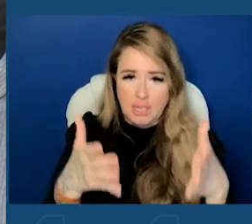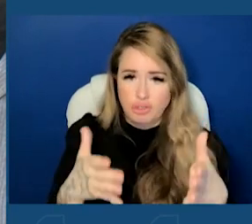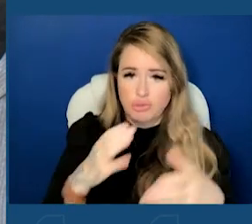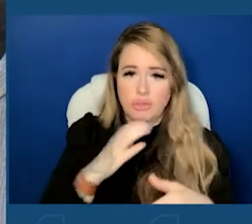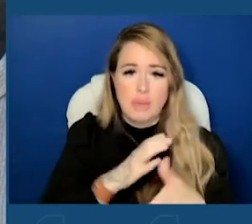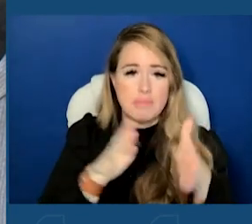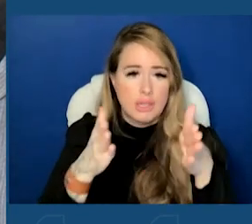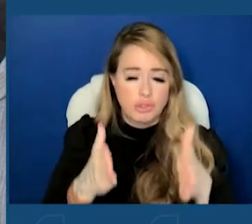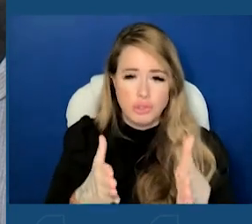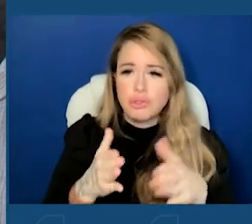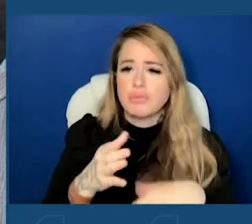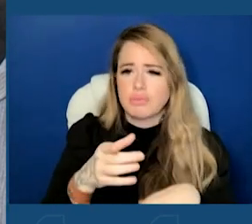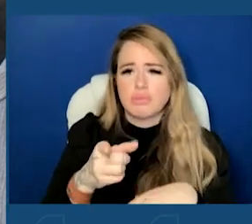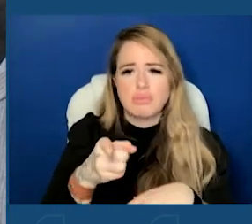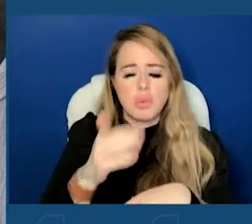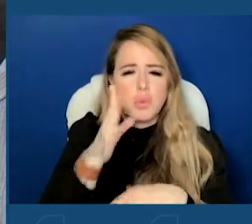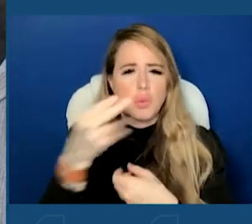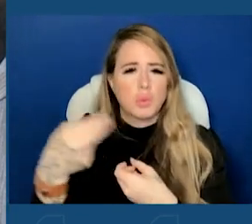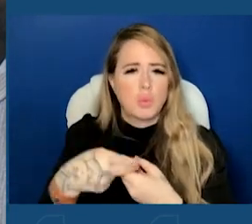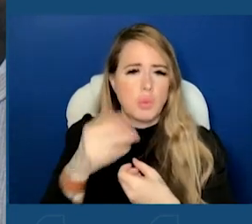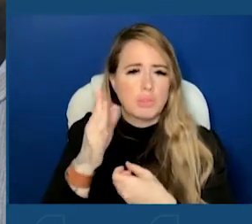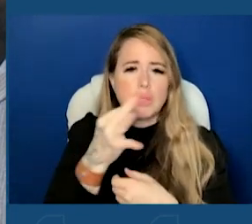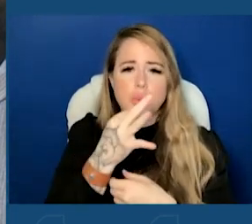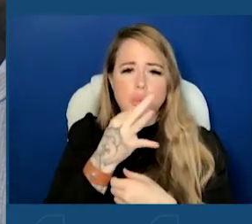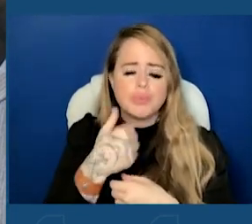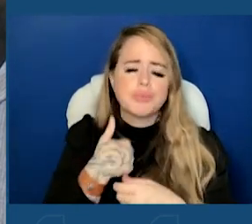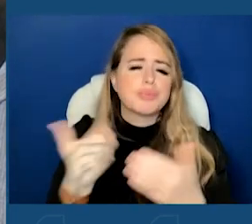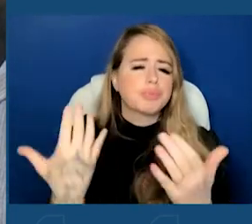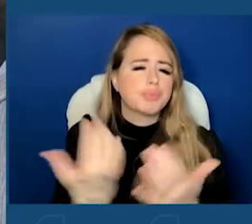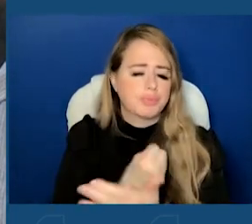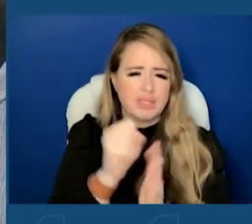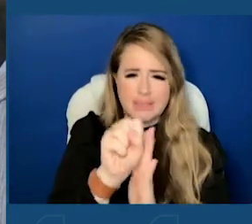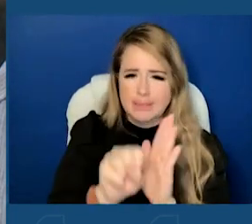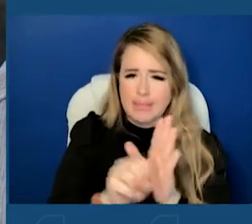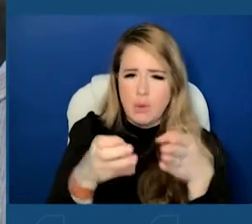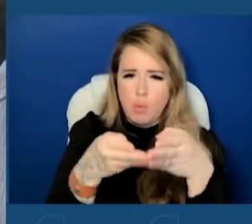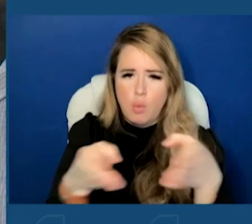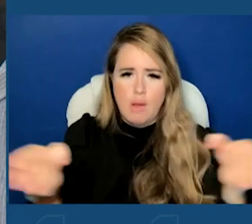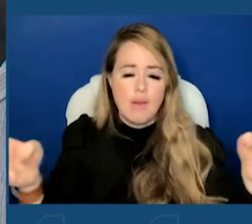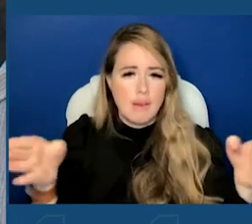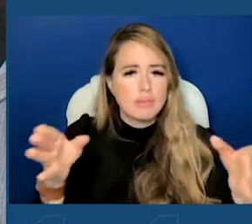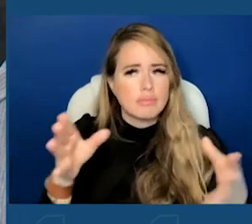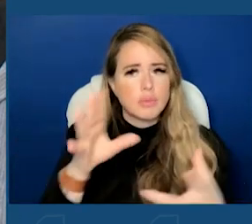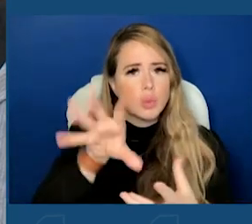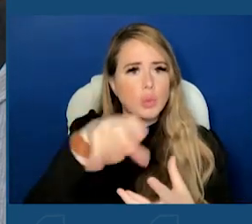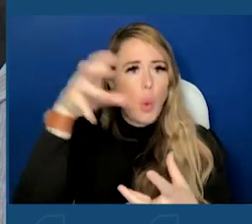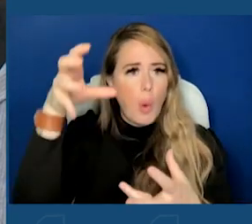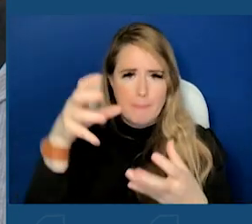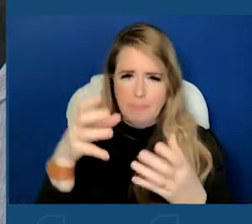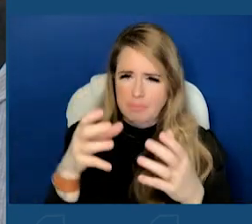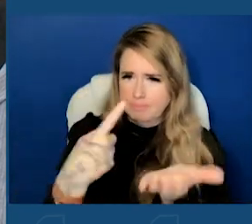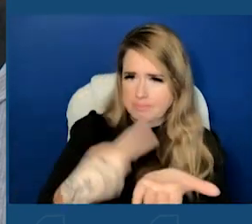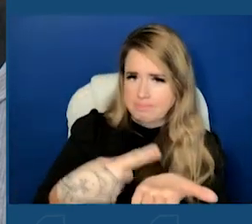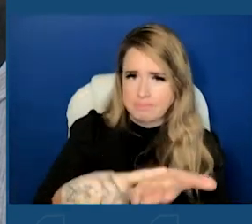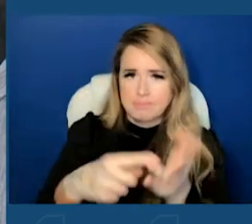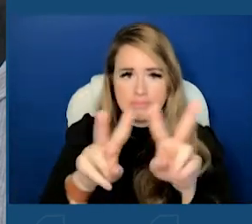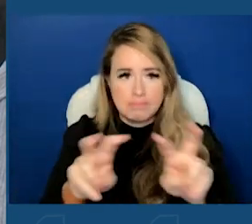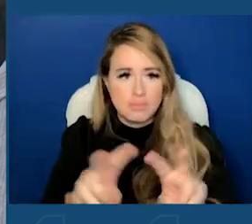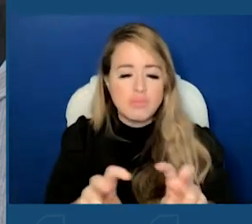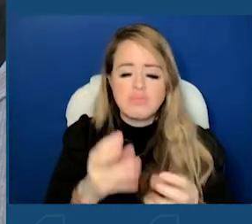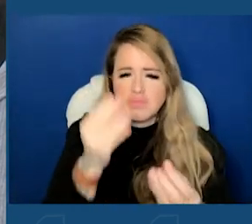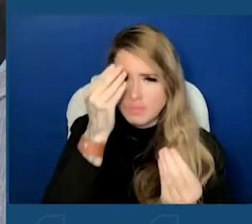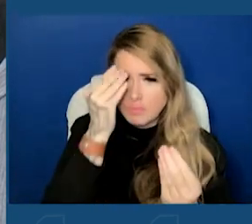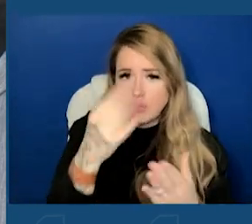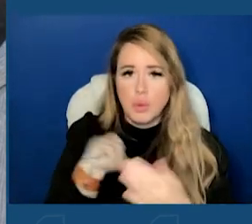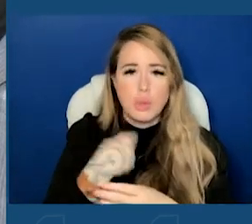who will be speaking as well. So I'll be giving a statewide storm assessment and update, but let's just talk about where we walked through. We saw